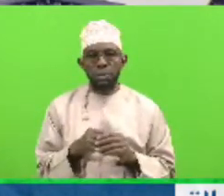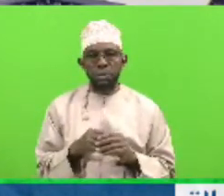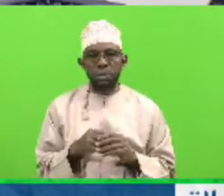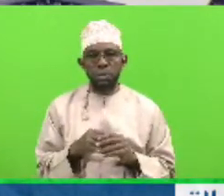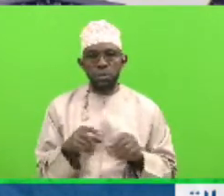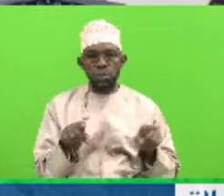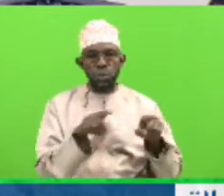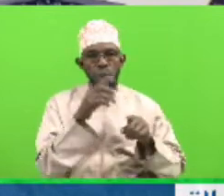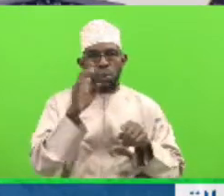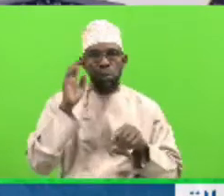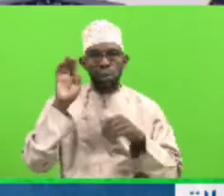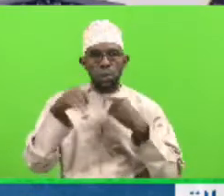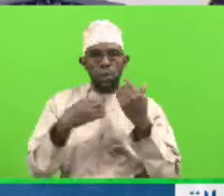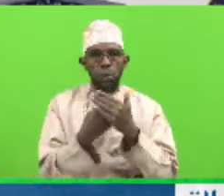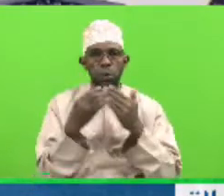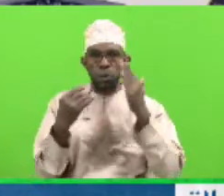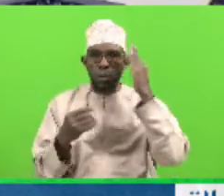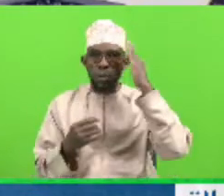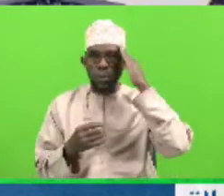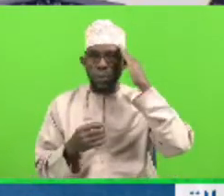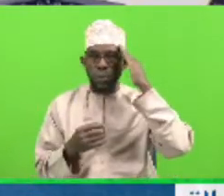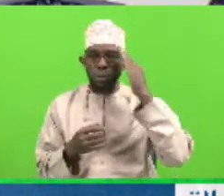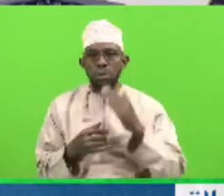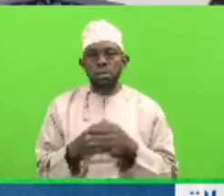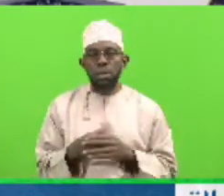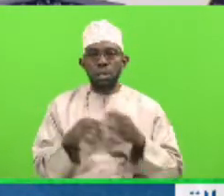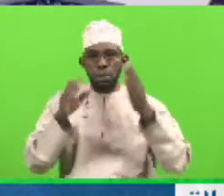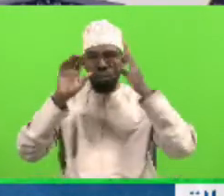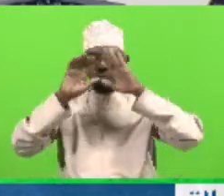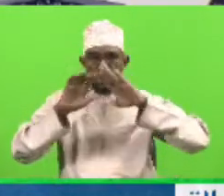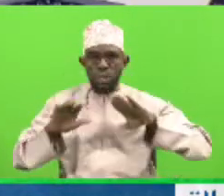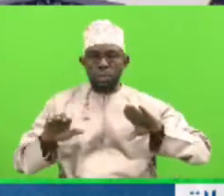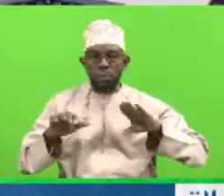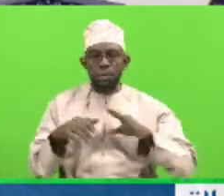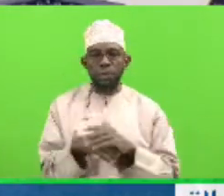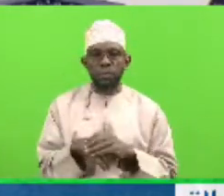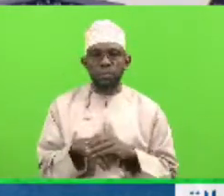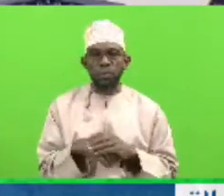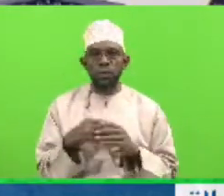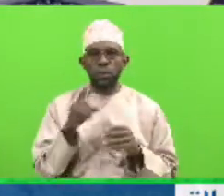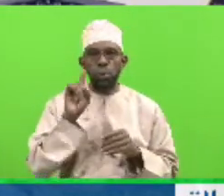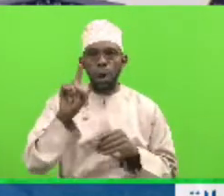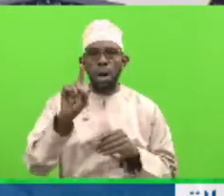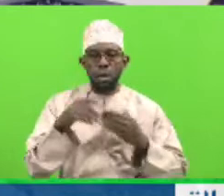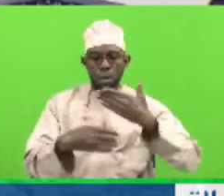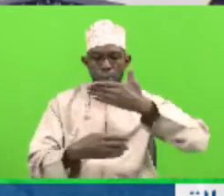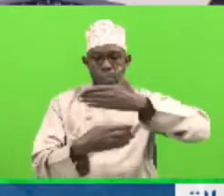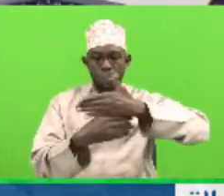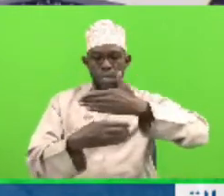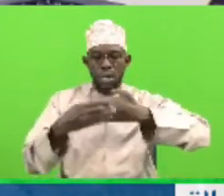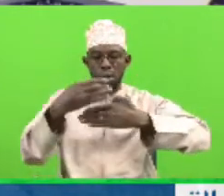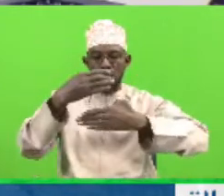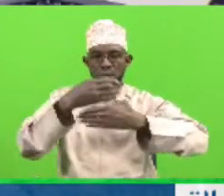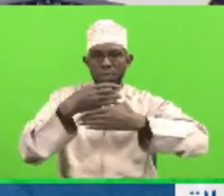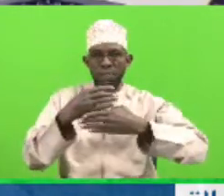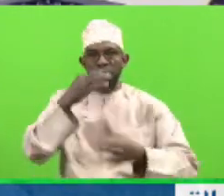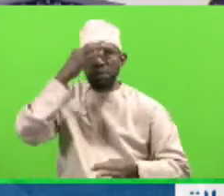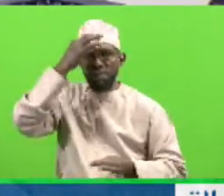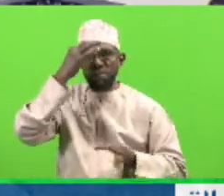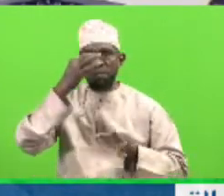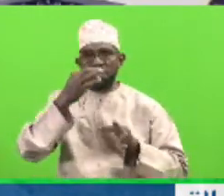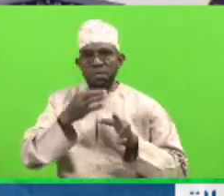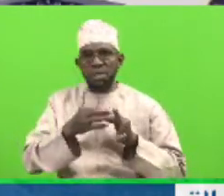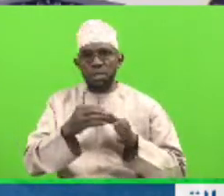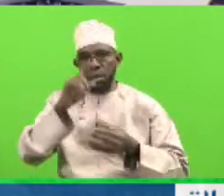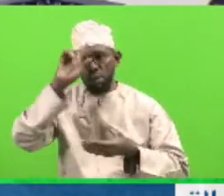And we all know that as Muslims, one of the pillars of our faith is